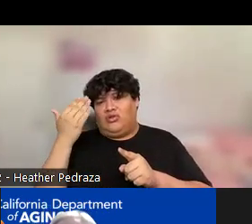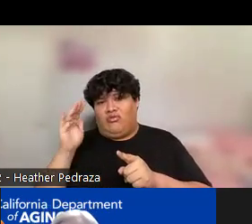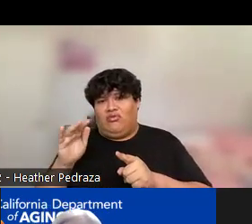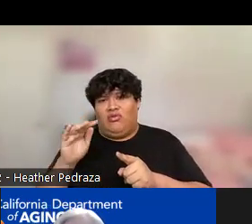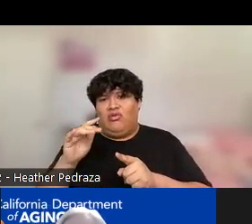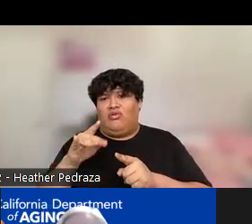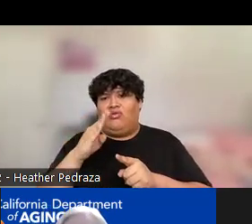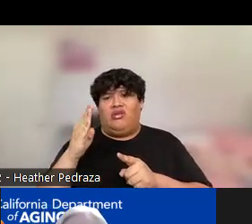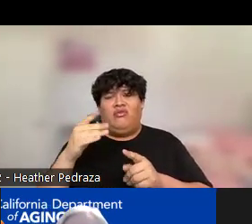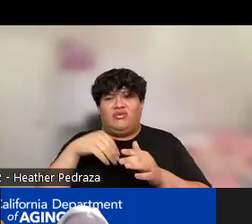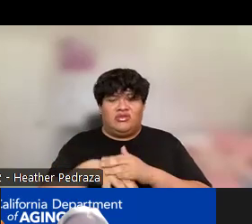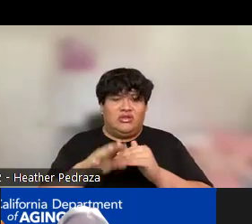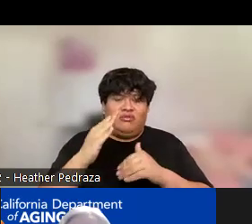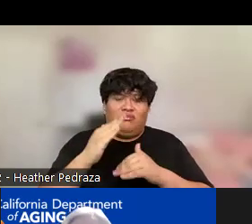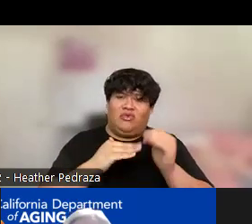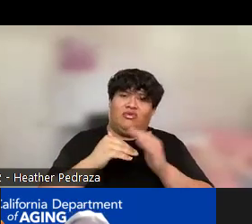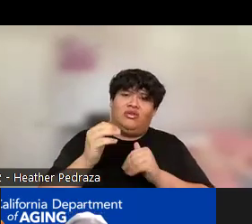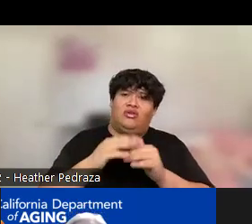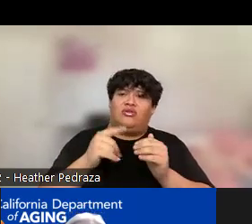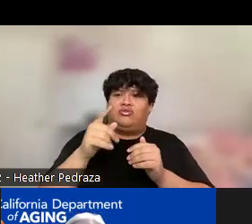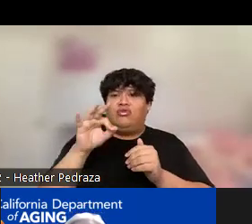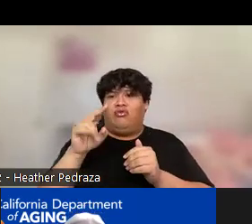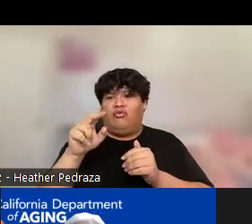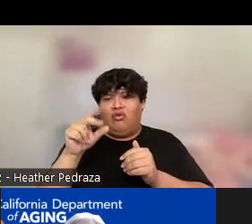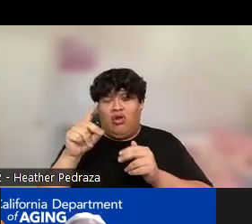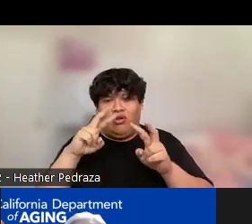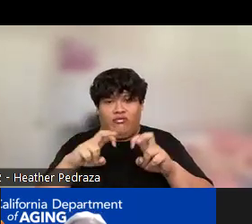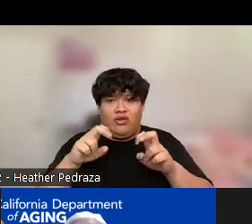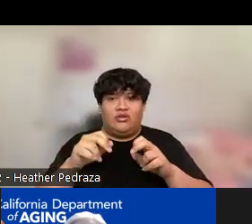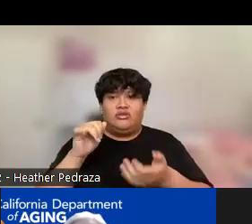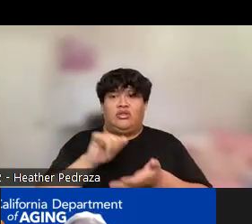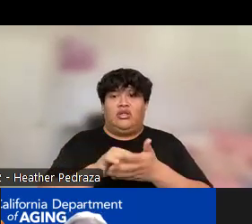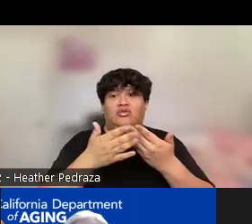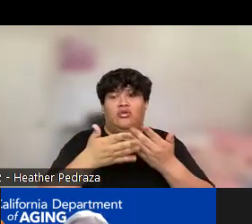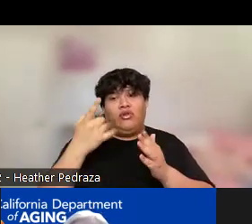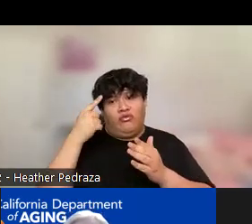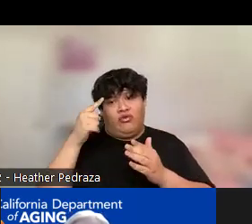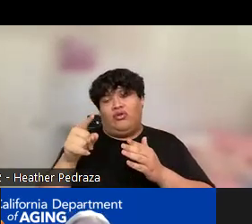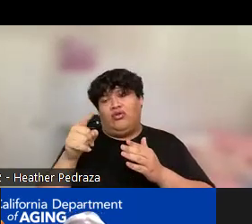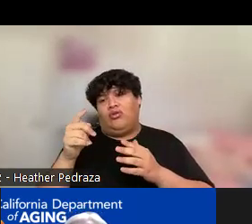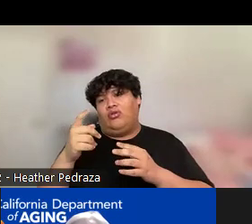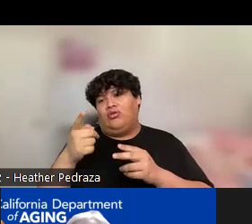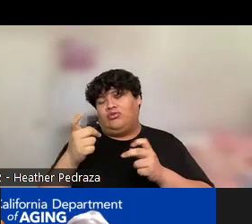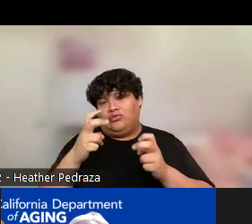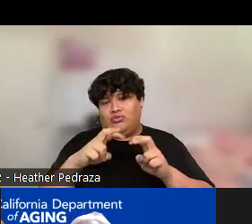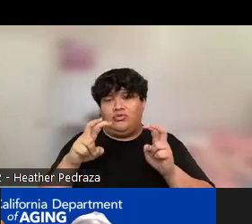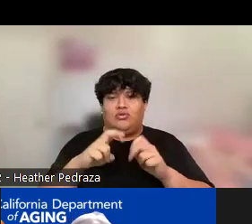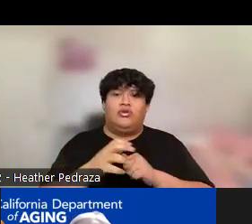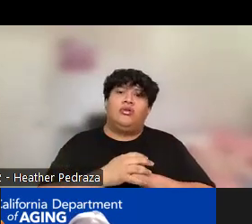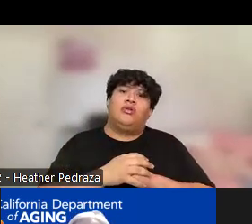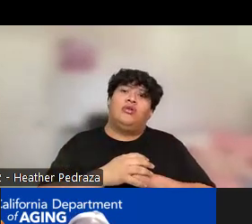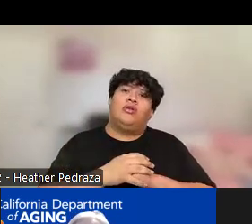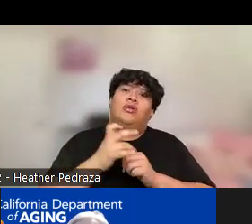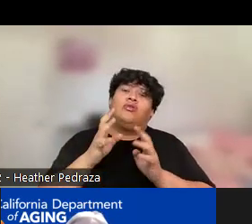6 times. And so there's a fraud investigation. Hopefully that was opened by them. But I Nancy, wanted to talk